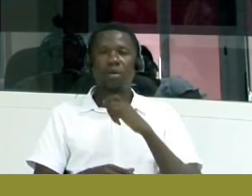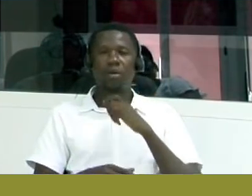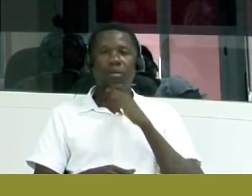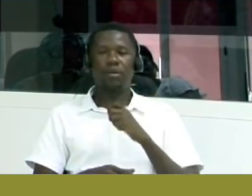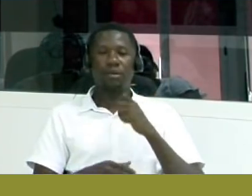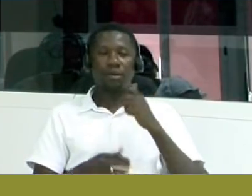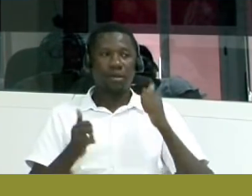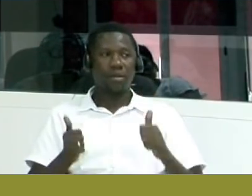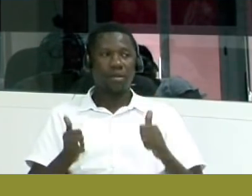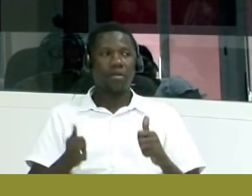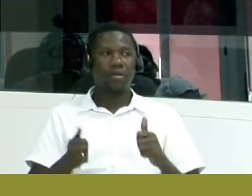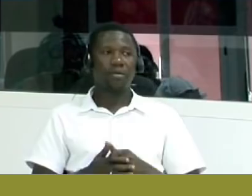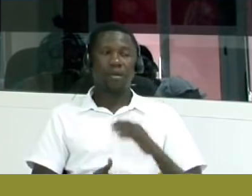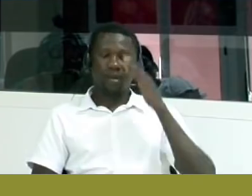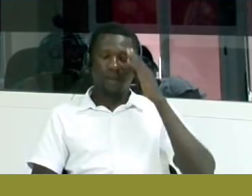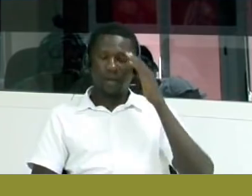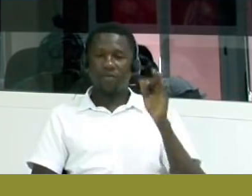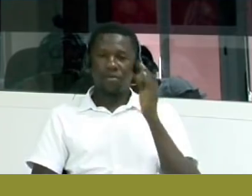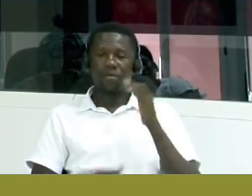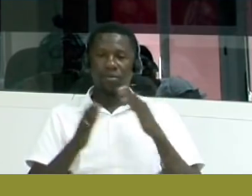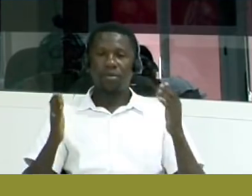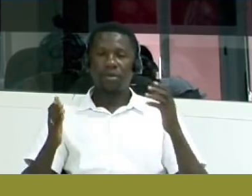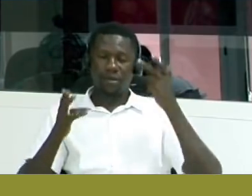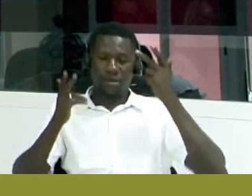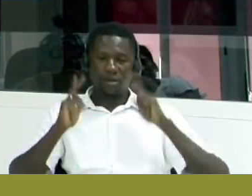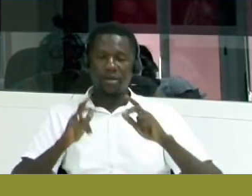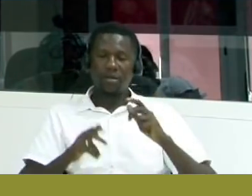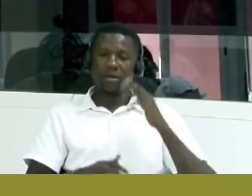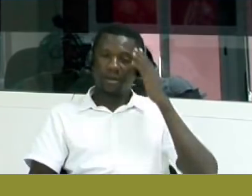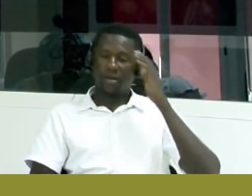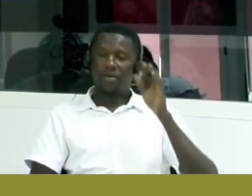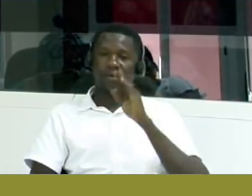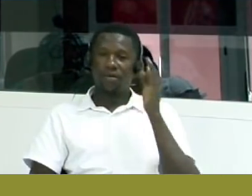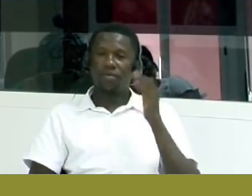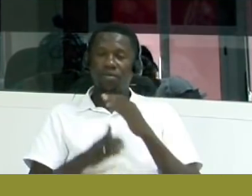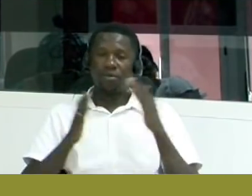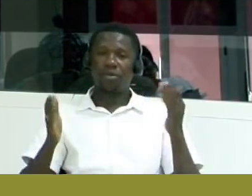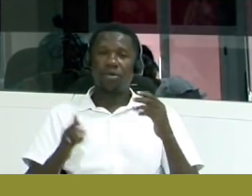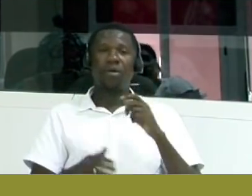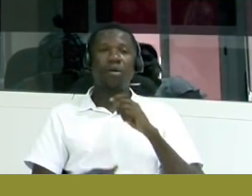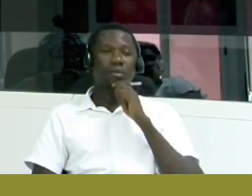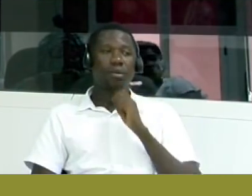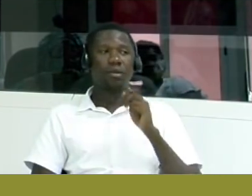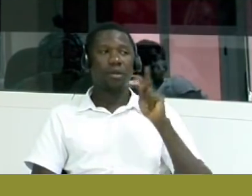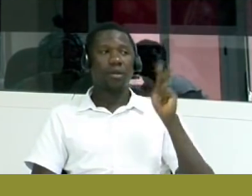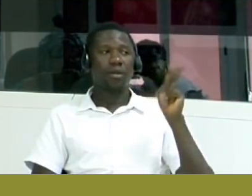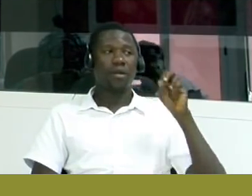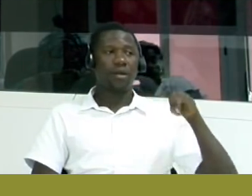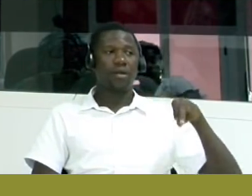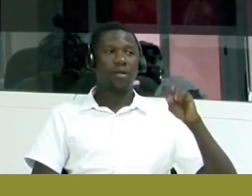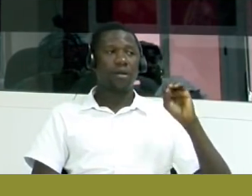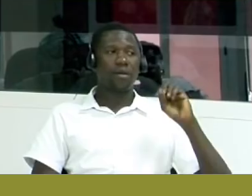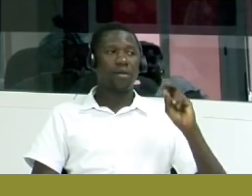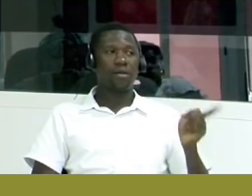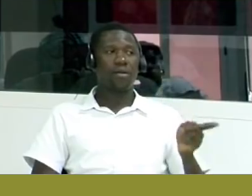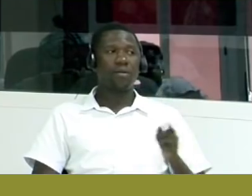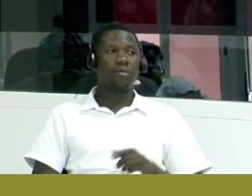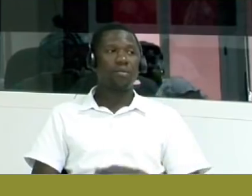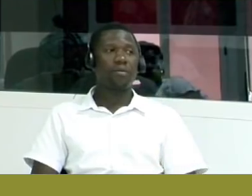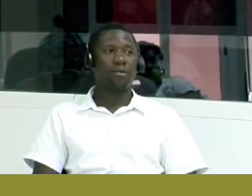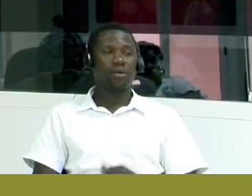Thank you very much, my counsel, and thank you very much, Mr. King. Commissioners, if you have any questions, let's go ahead and then get